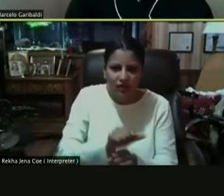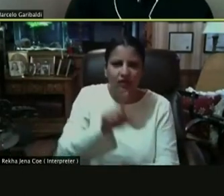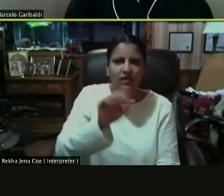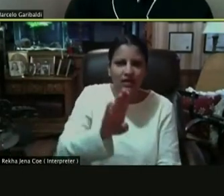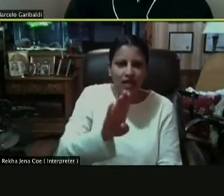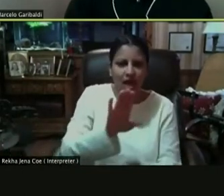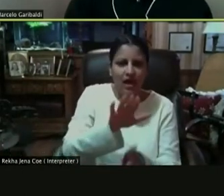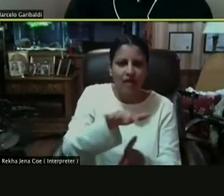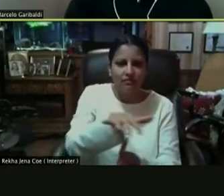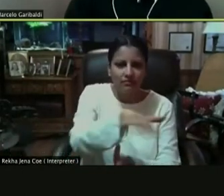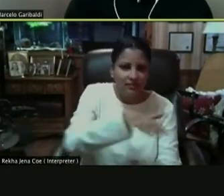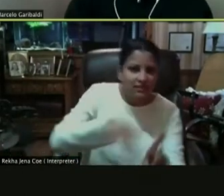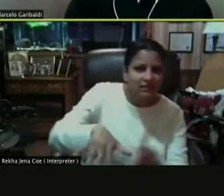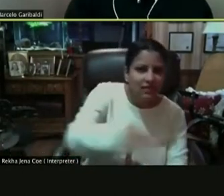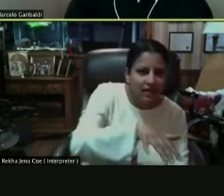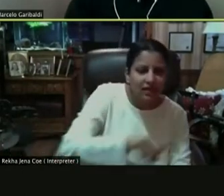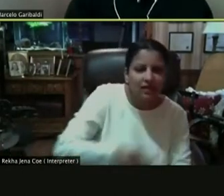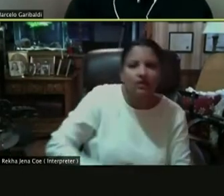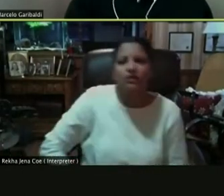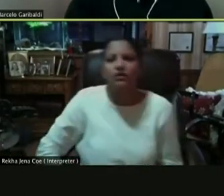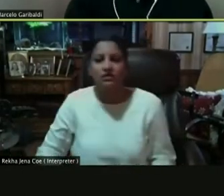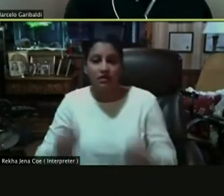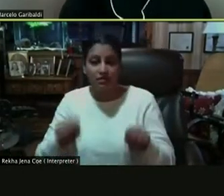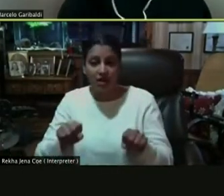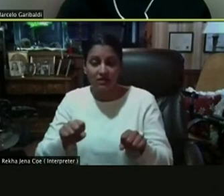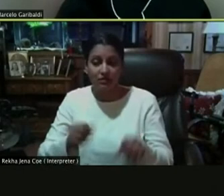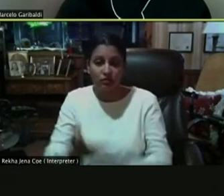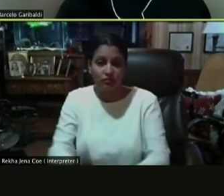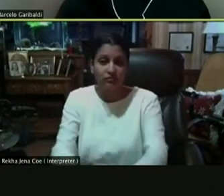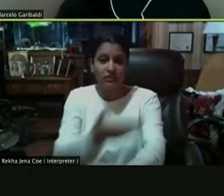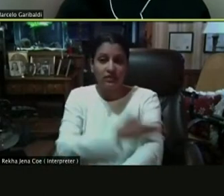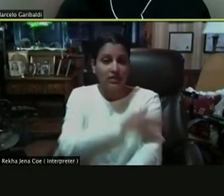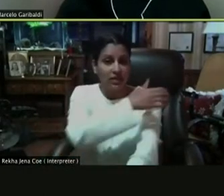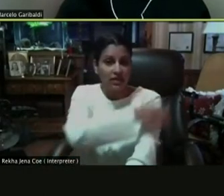about the process of combining clinical and research work?